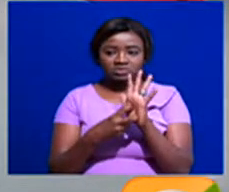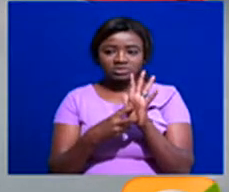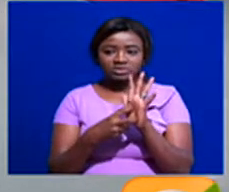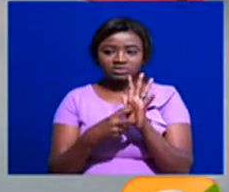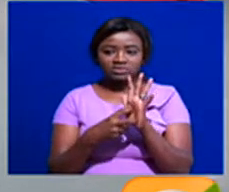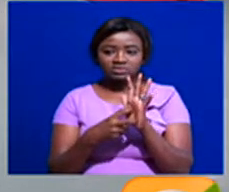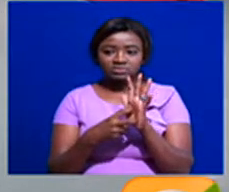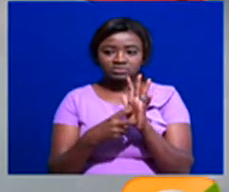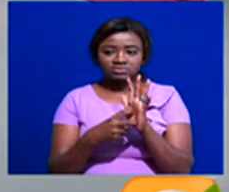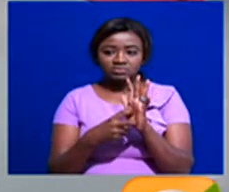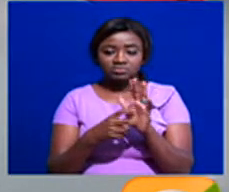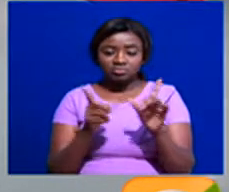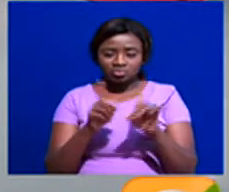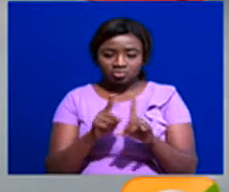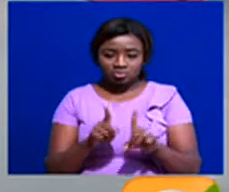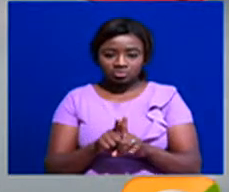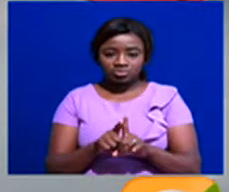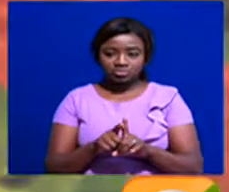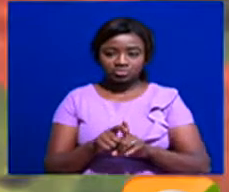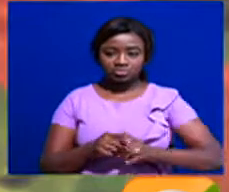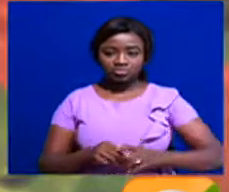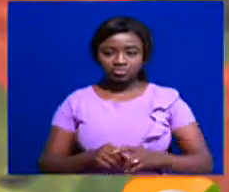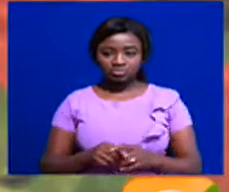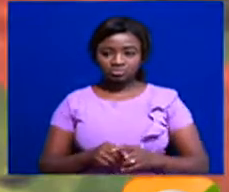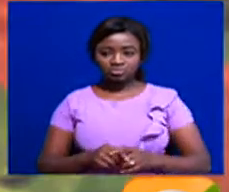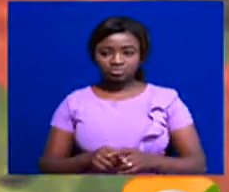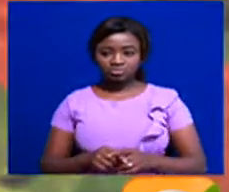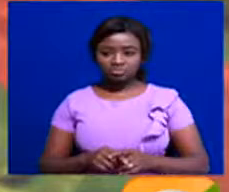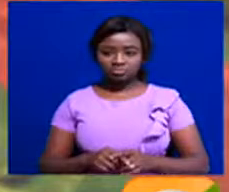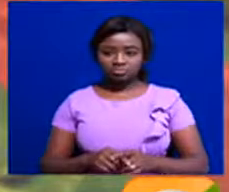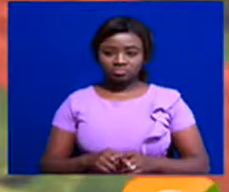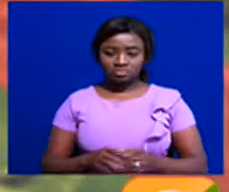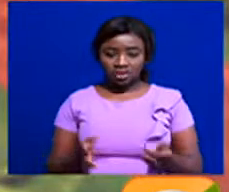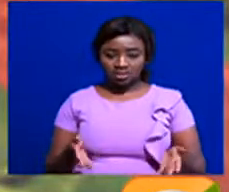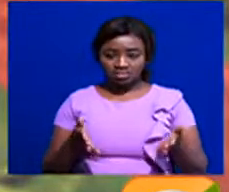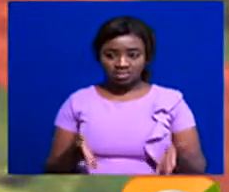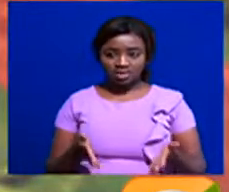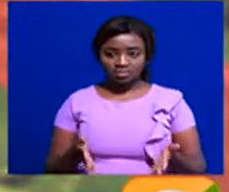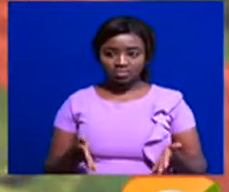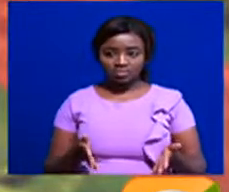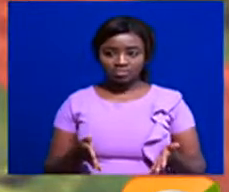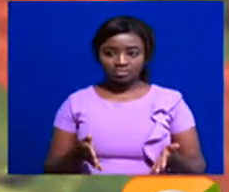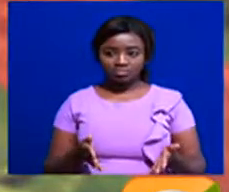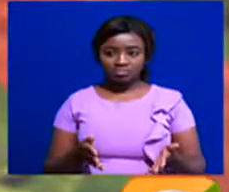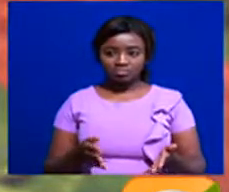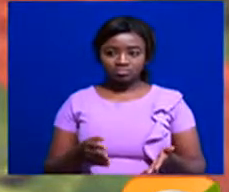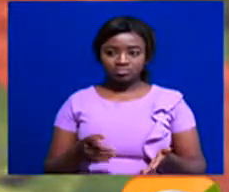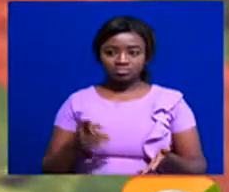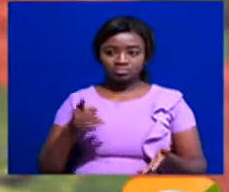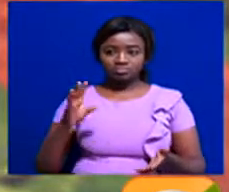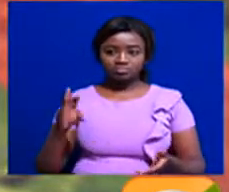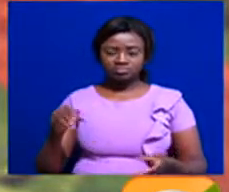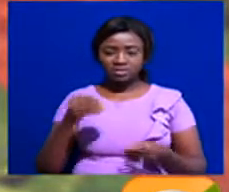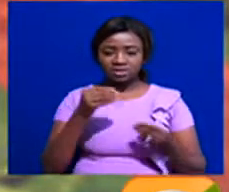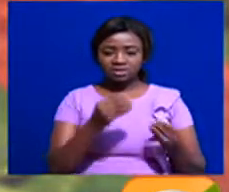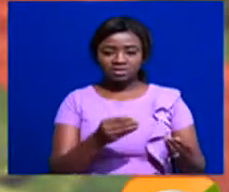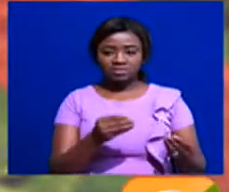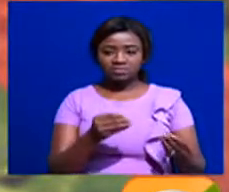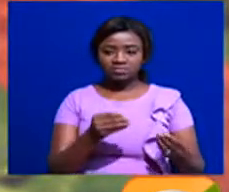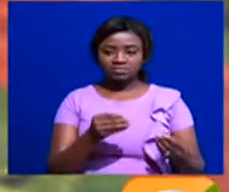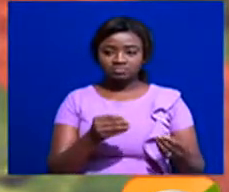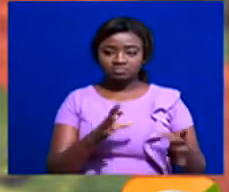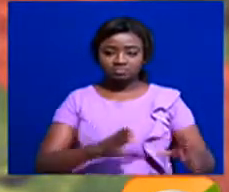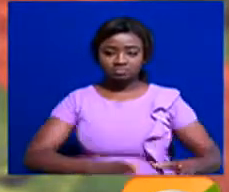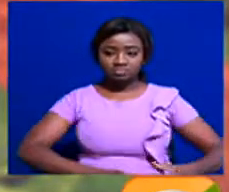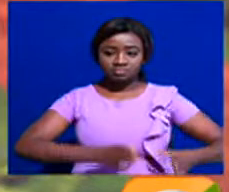input is too much. Okay. Like as at now, they give 4